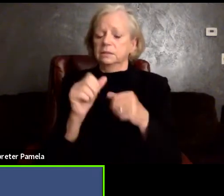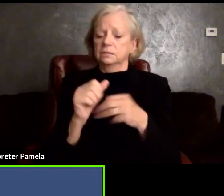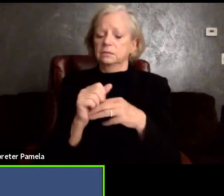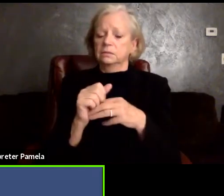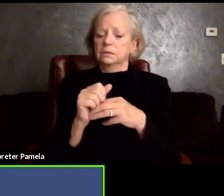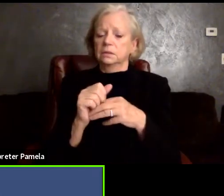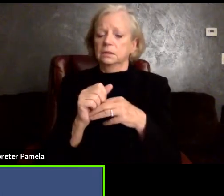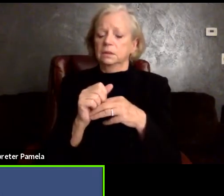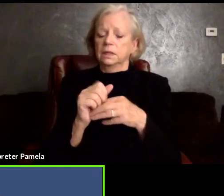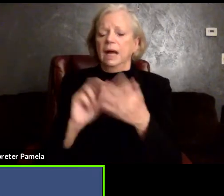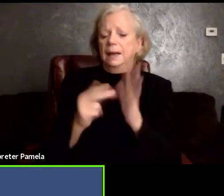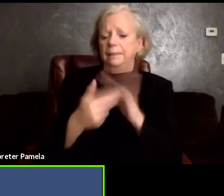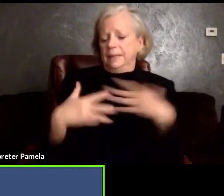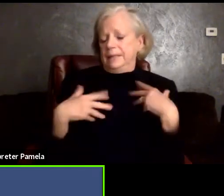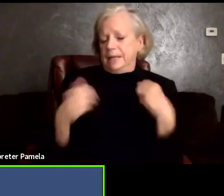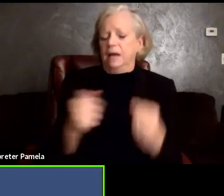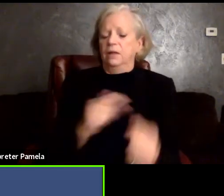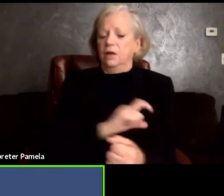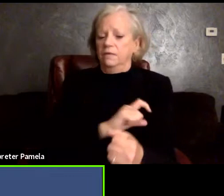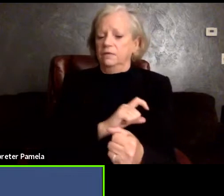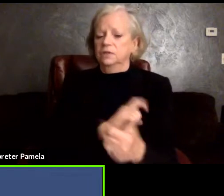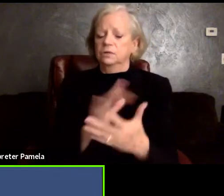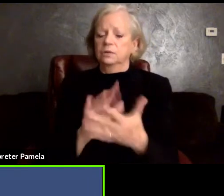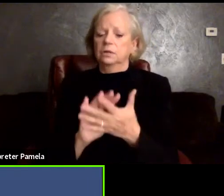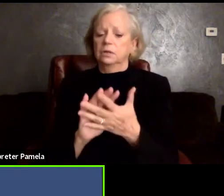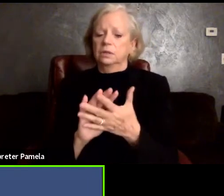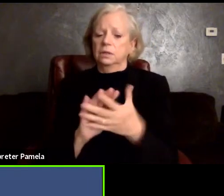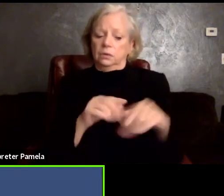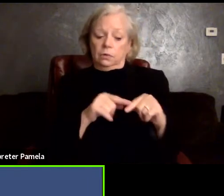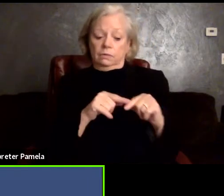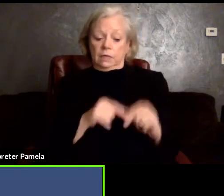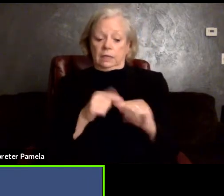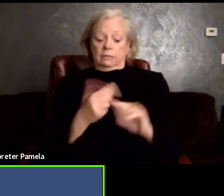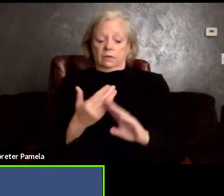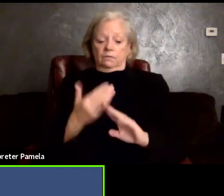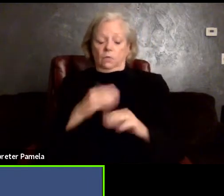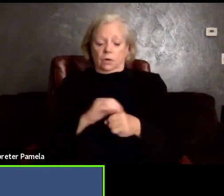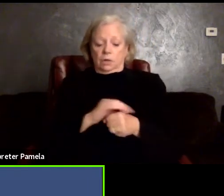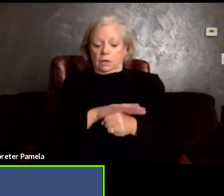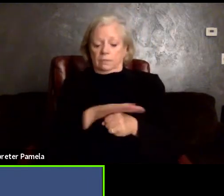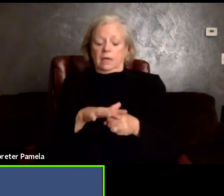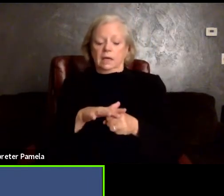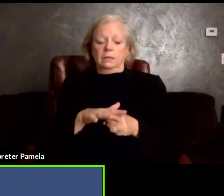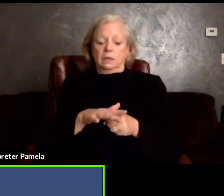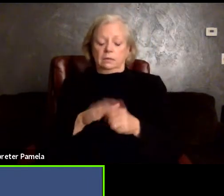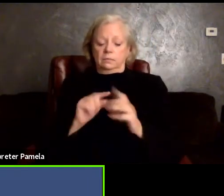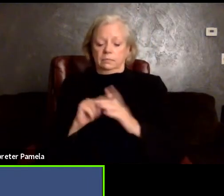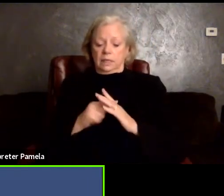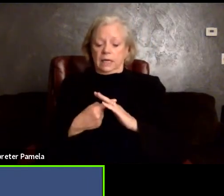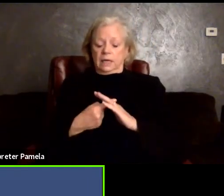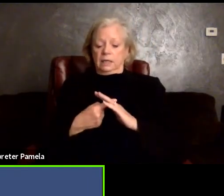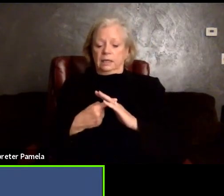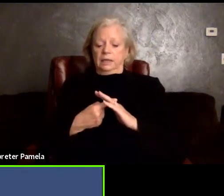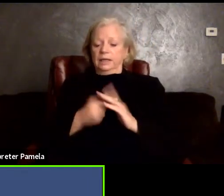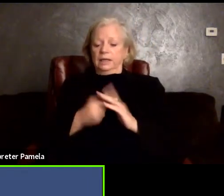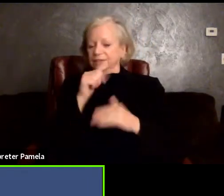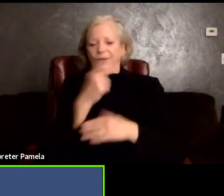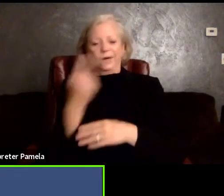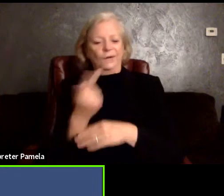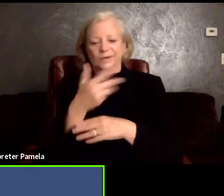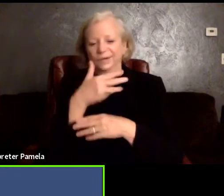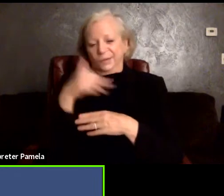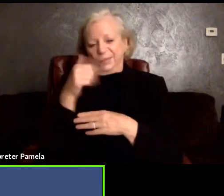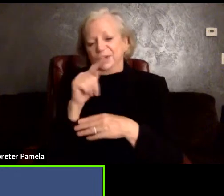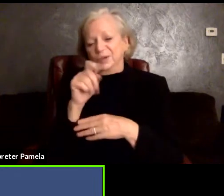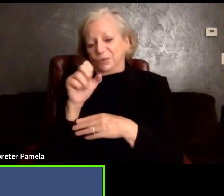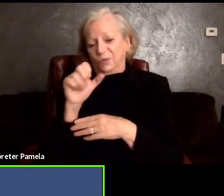health officer authority has been relied on for a lot of things in the pandemic, and it isn't always the best tool to use.